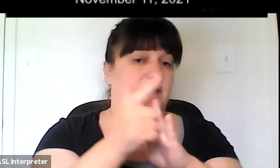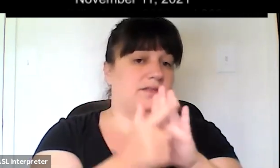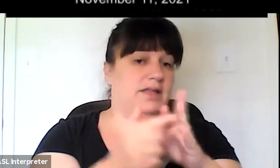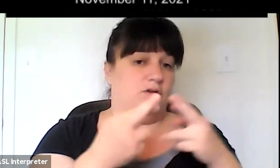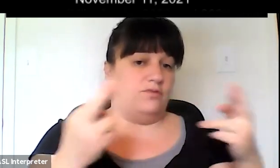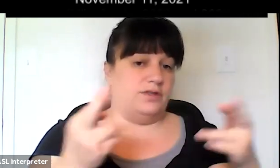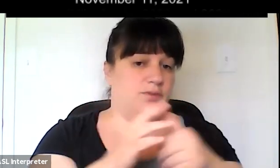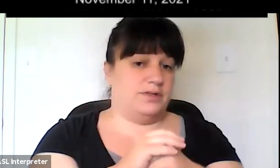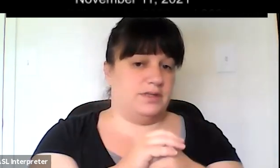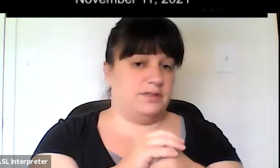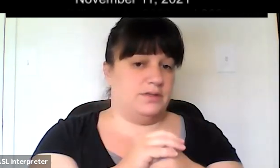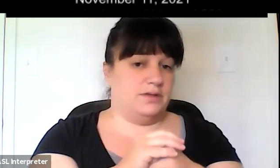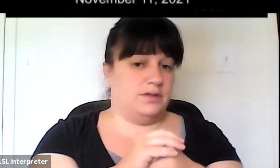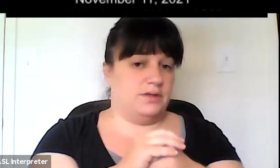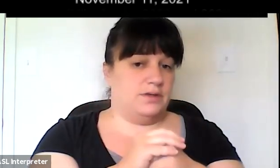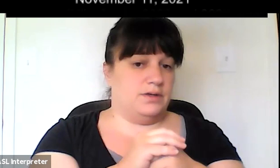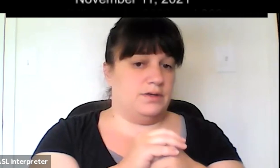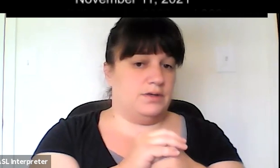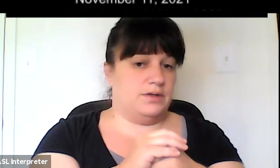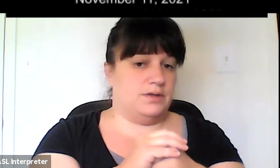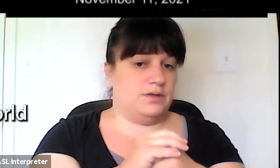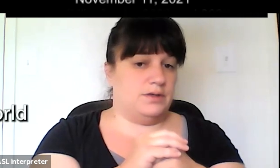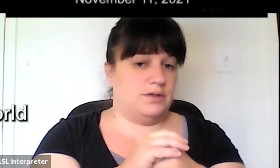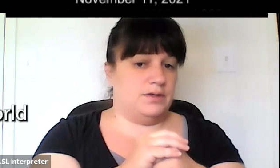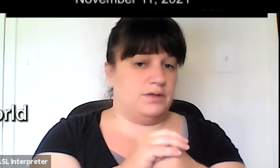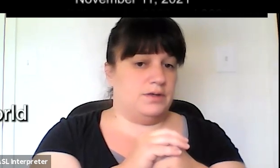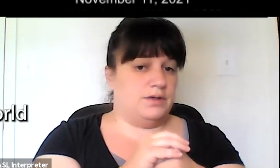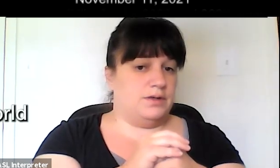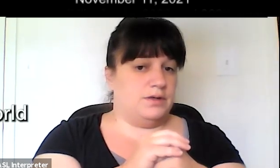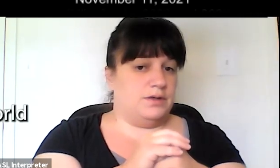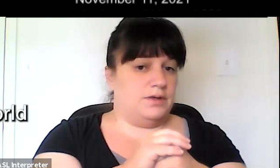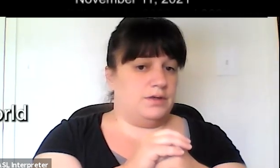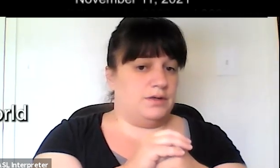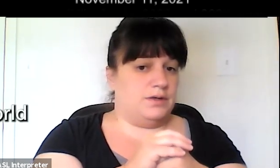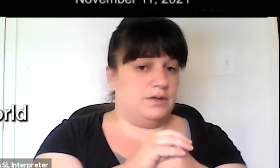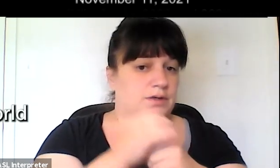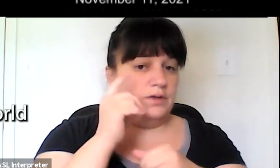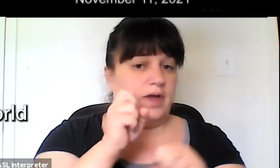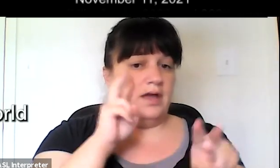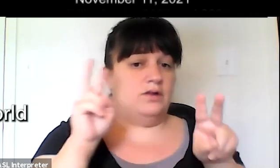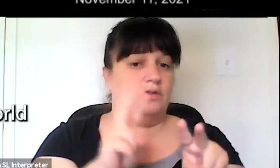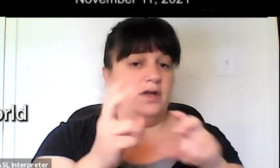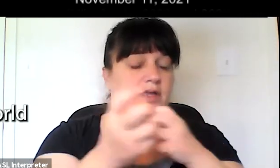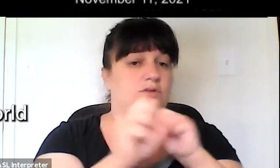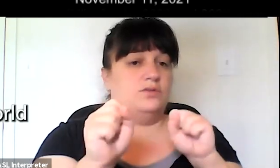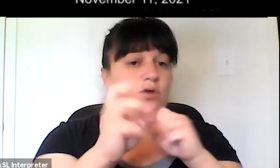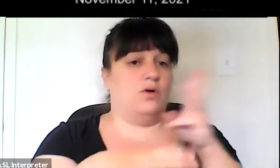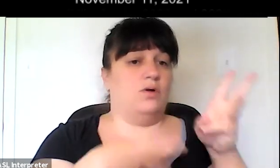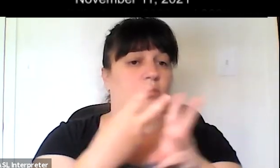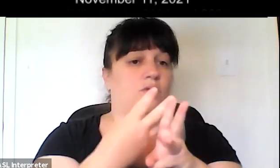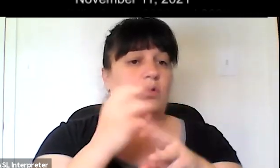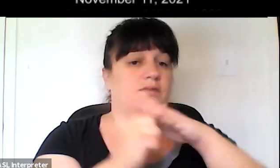resources. When it comes to outreach, you can also look into the Secure World